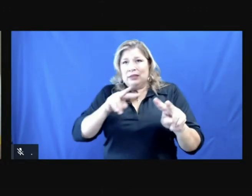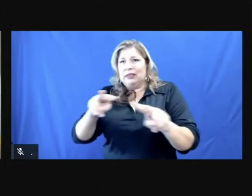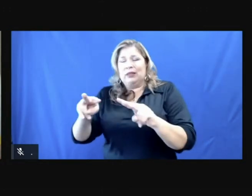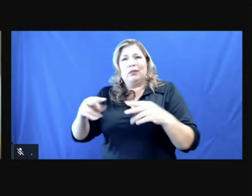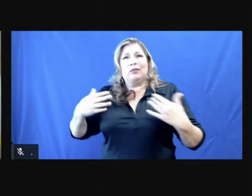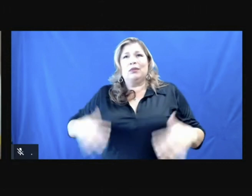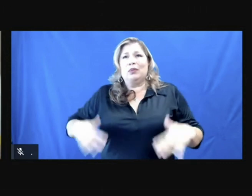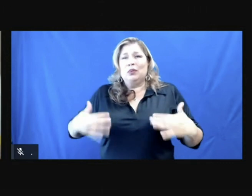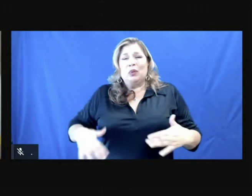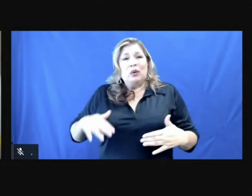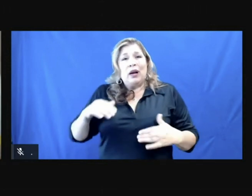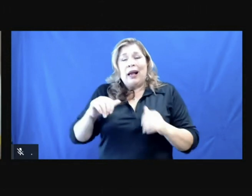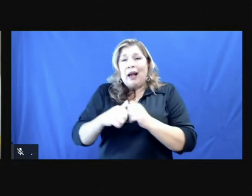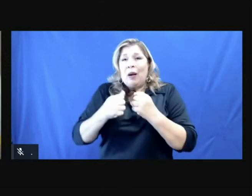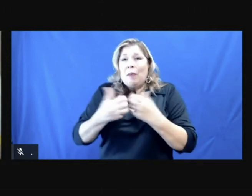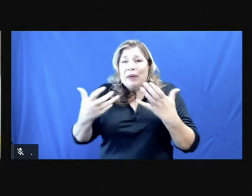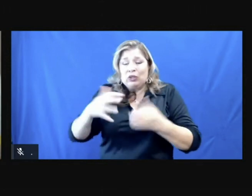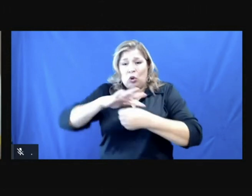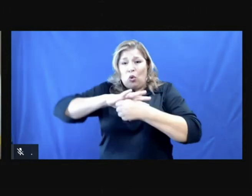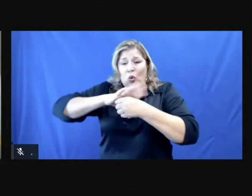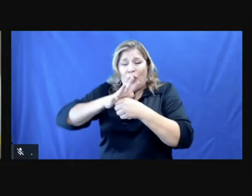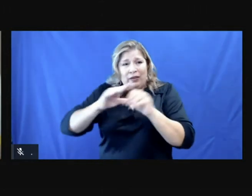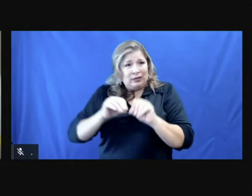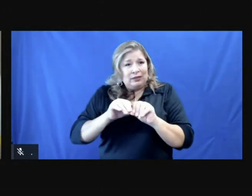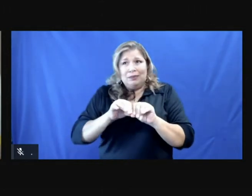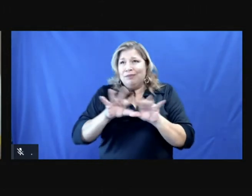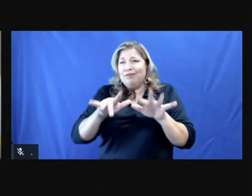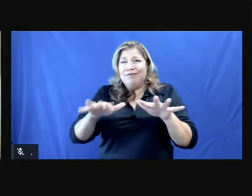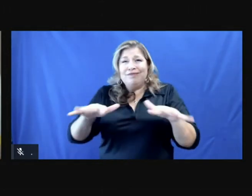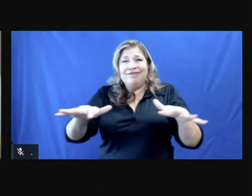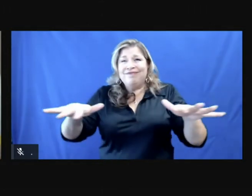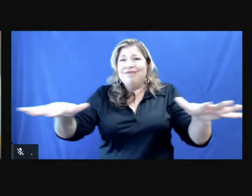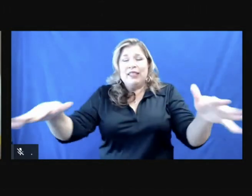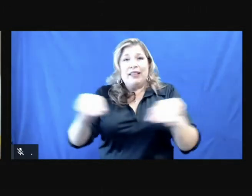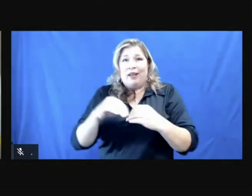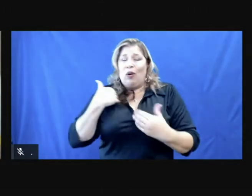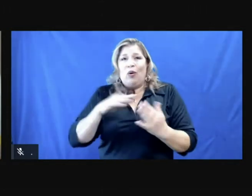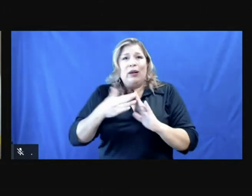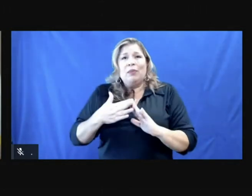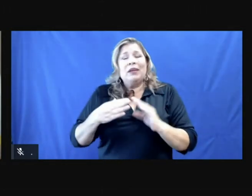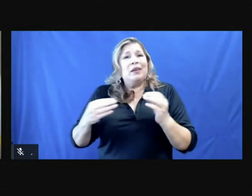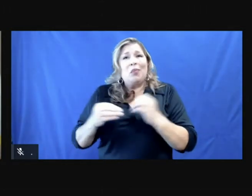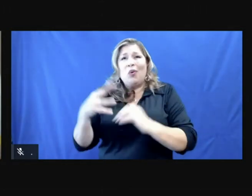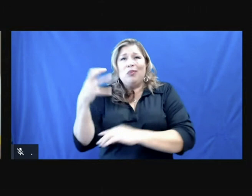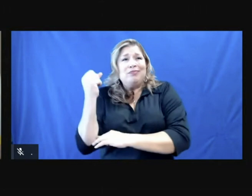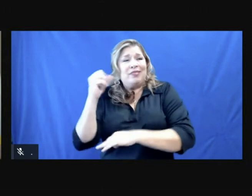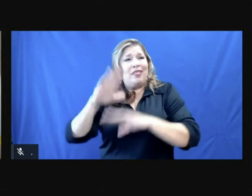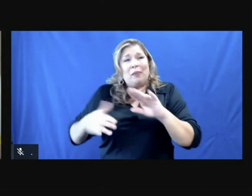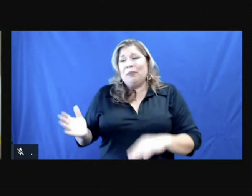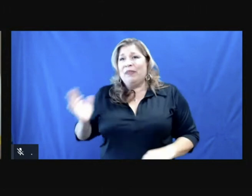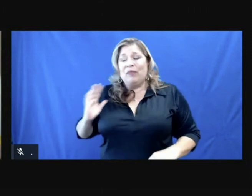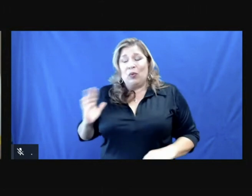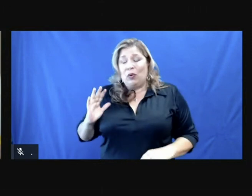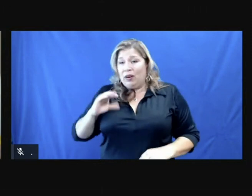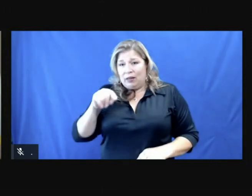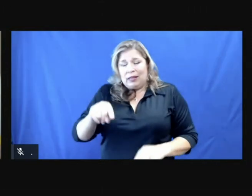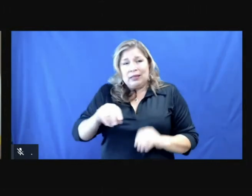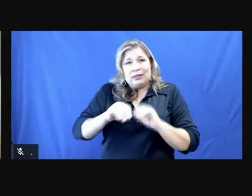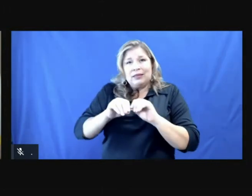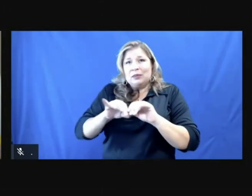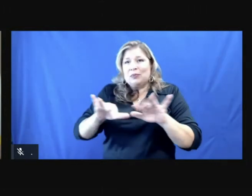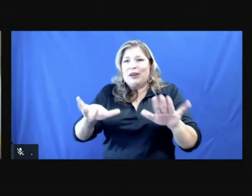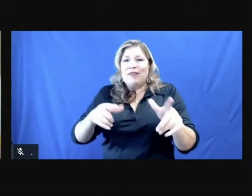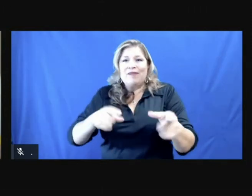virus is in our community is higher than it was. And in those conditions, spread can be quick.